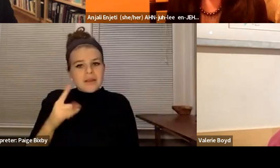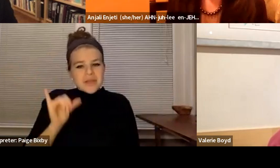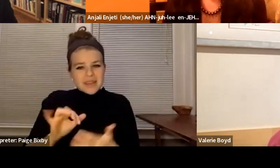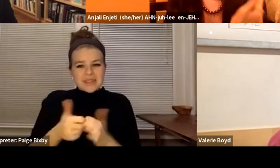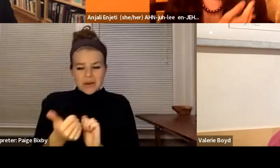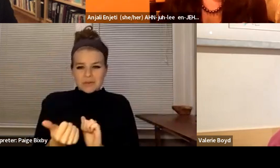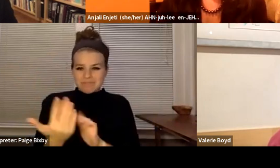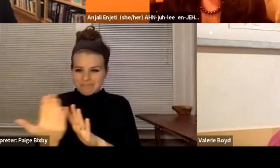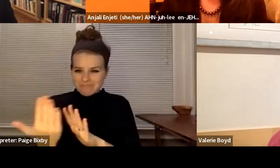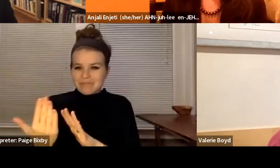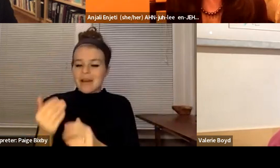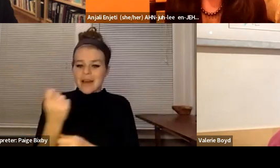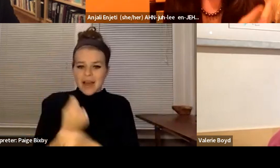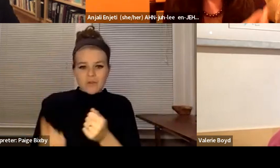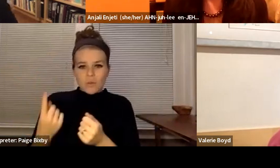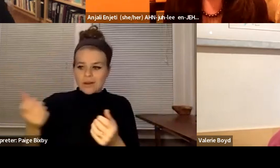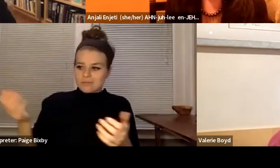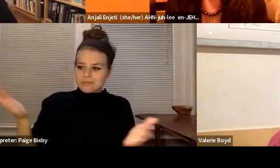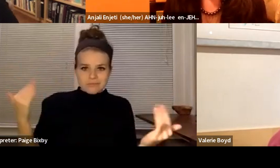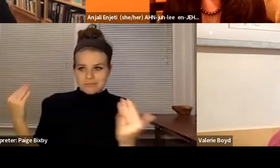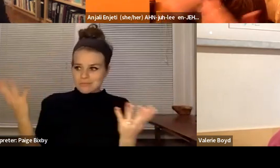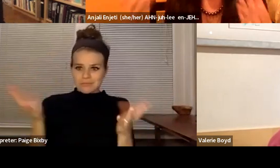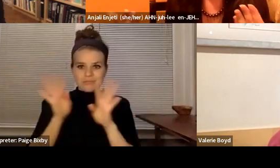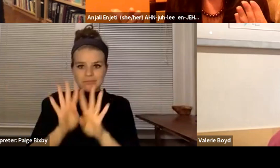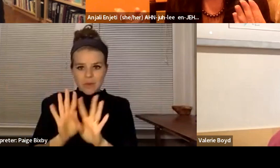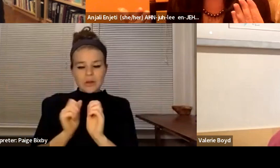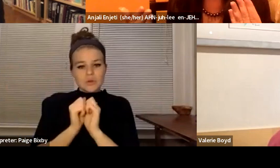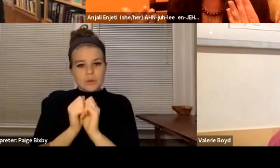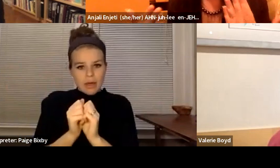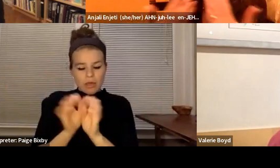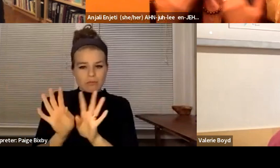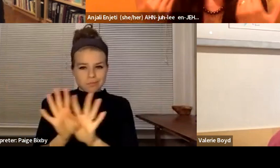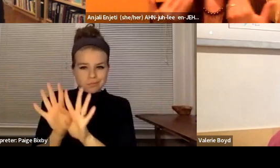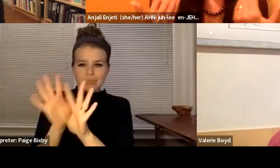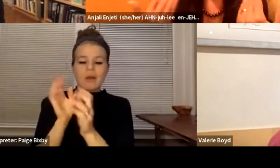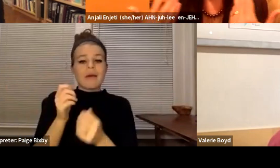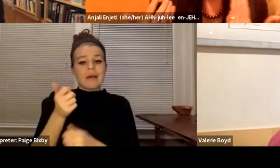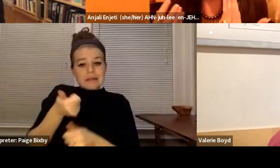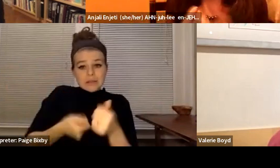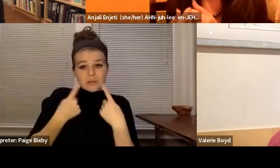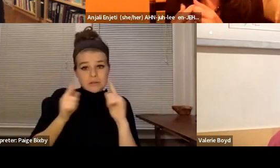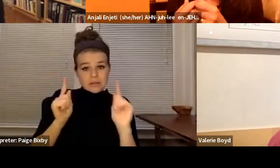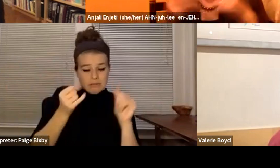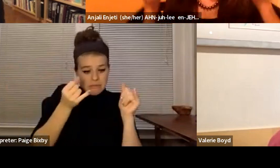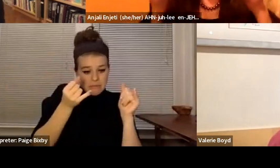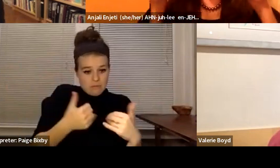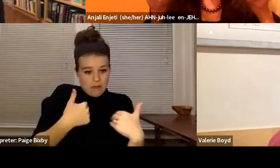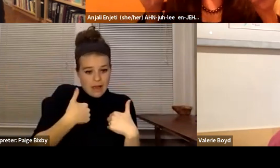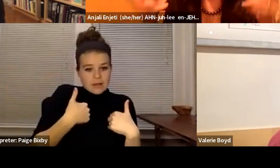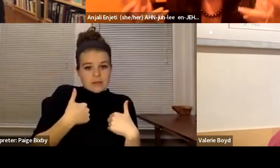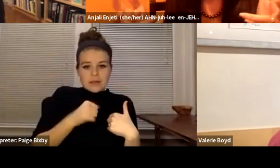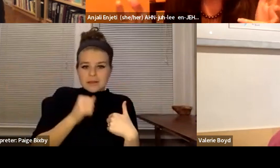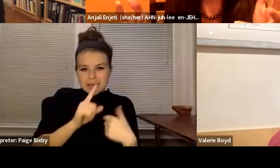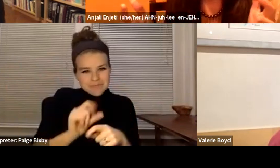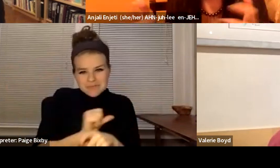bring everyone with us on our journey, and every success that we have as individuals is not really an